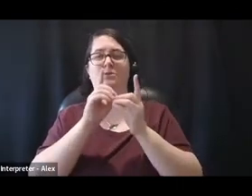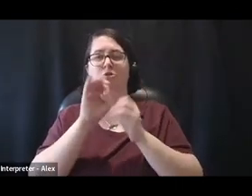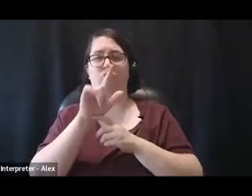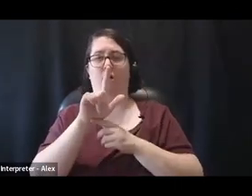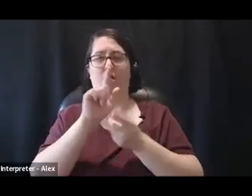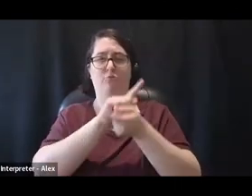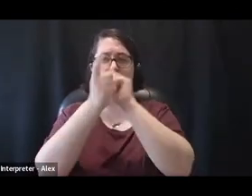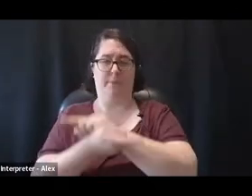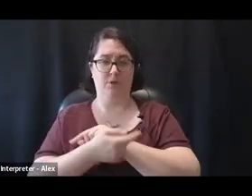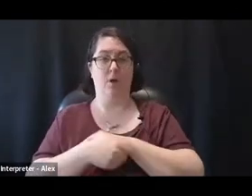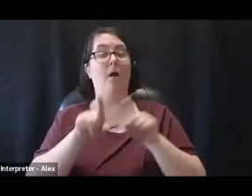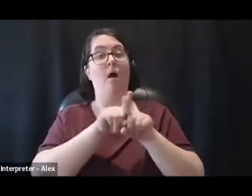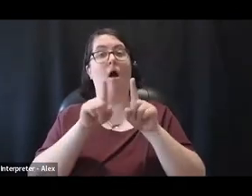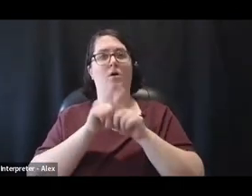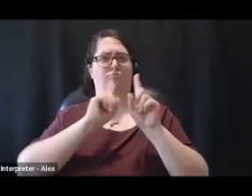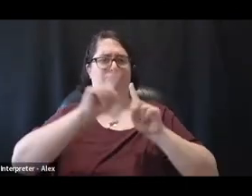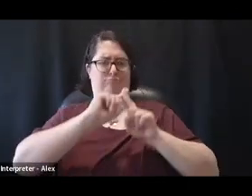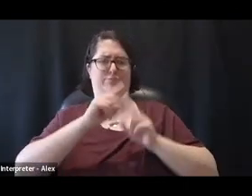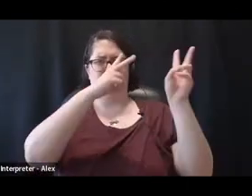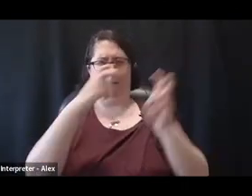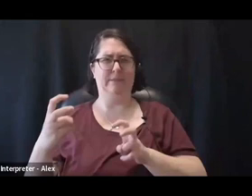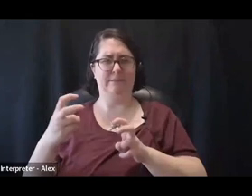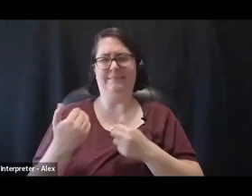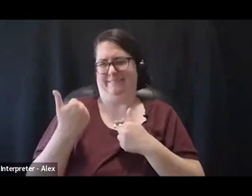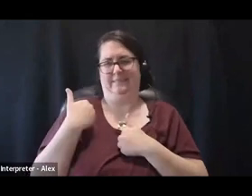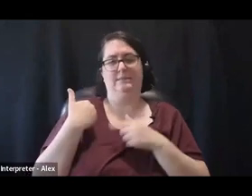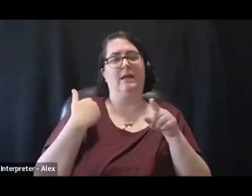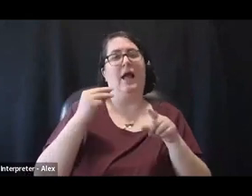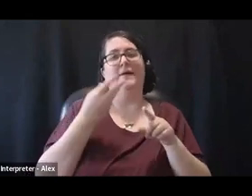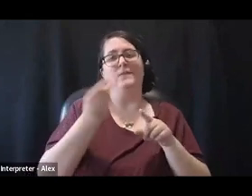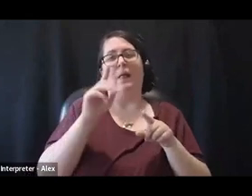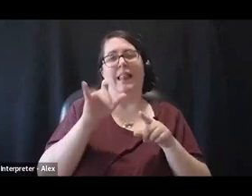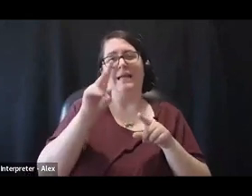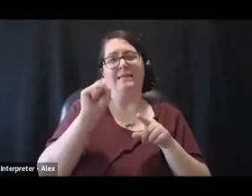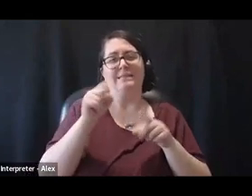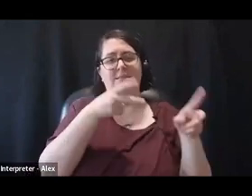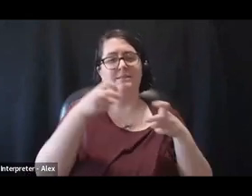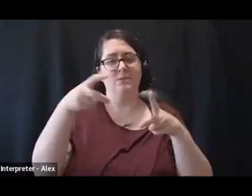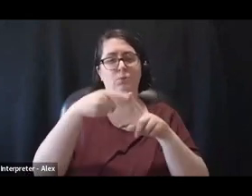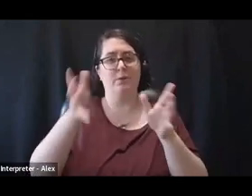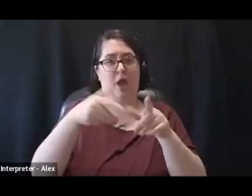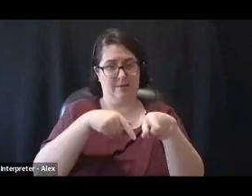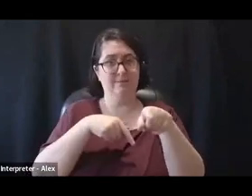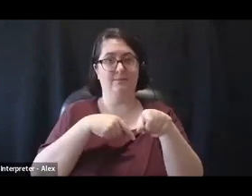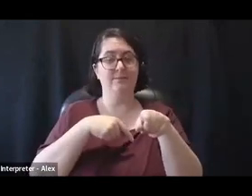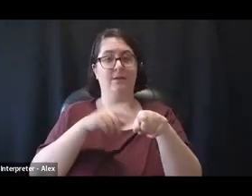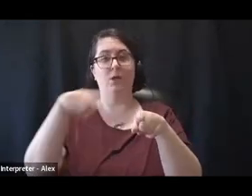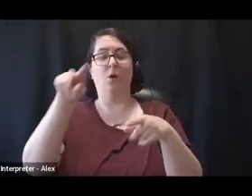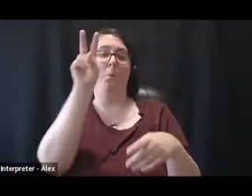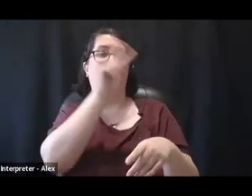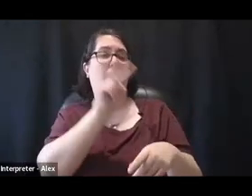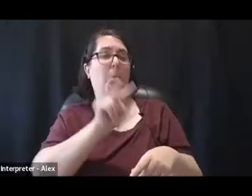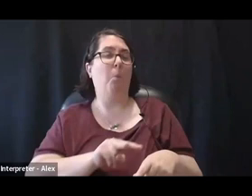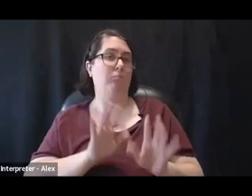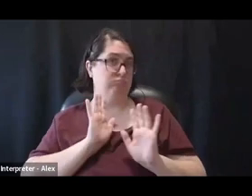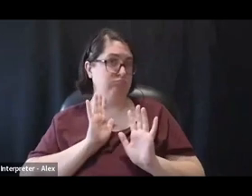also about a wide range of topics. We just shared a few links in the chat for you to peruse and to